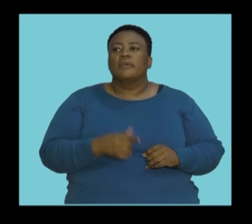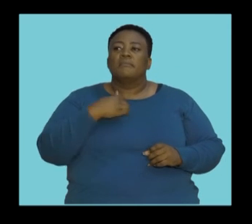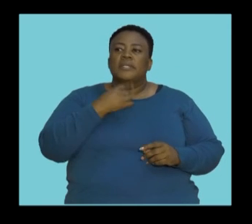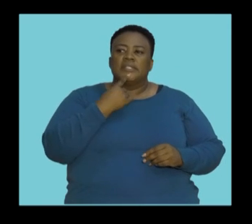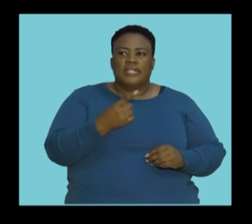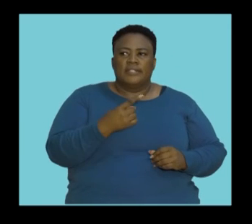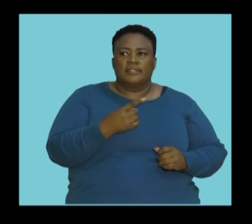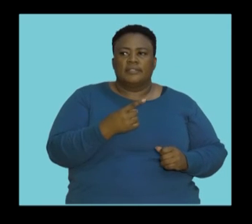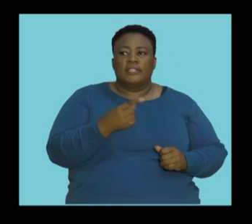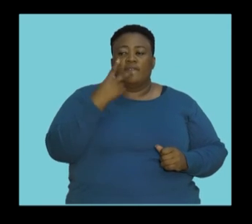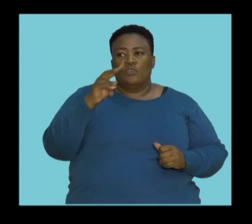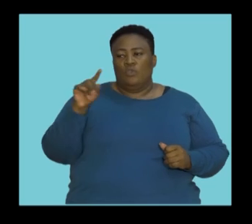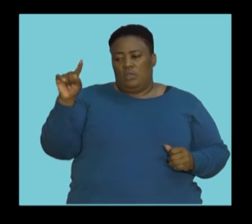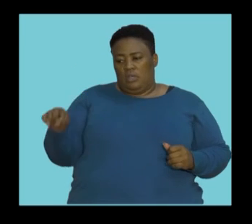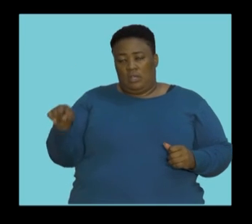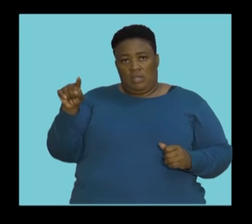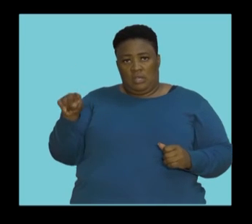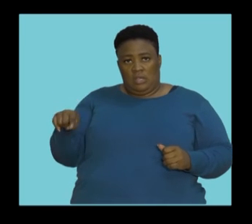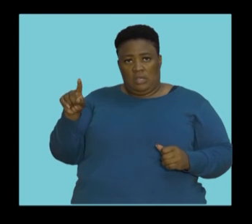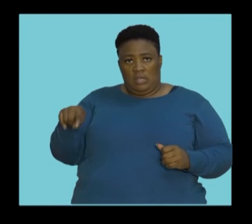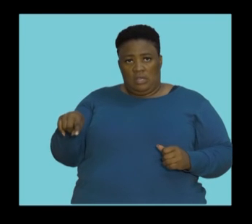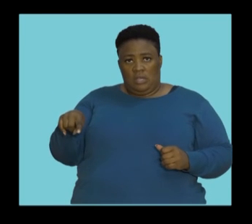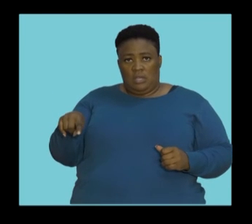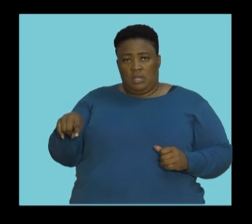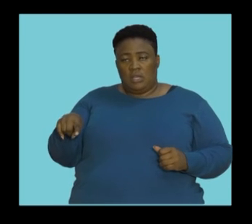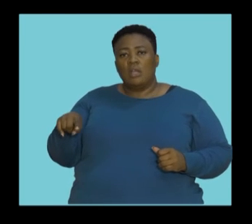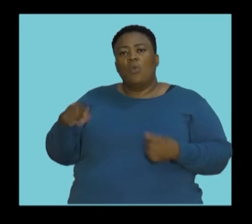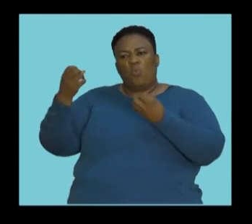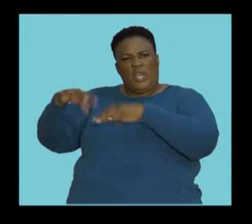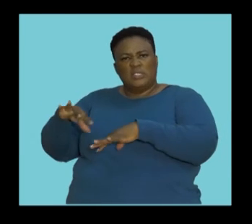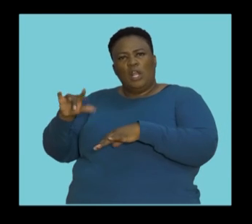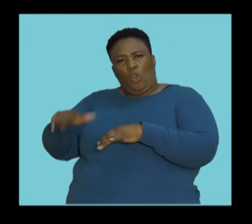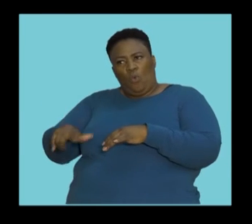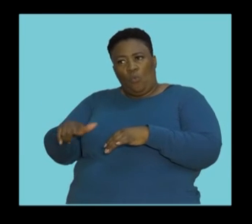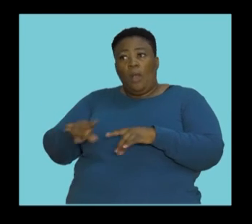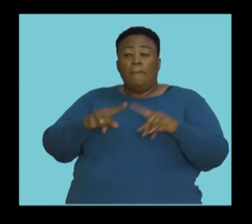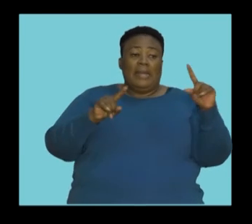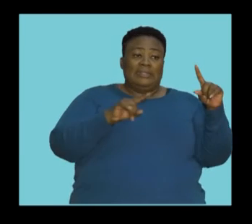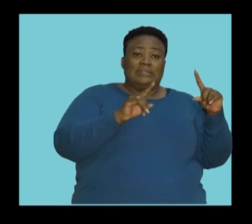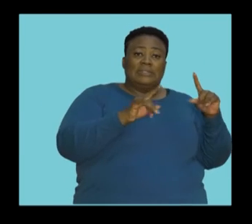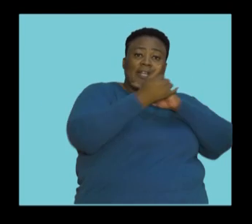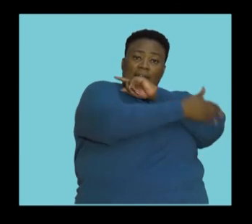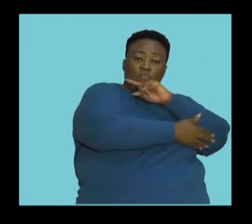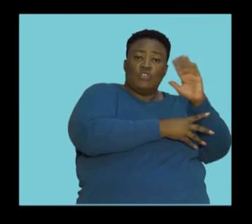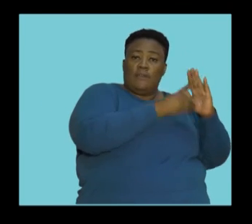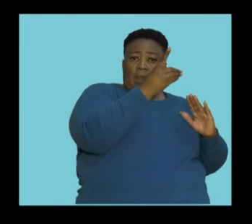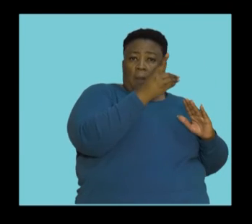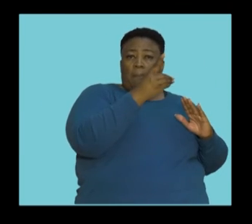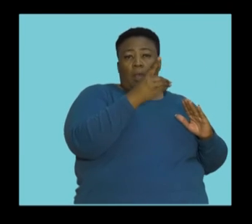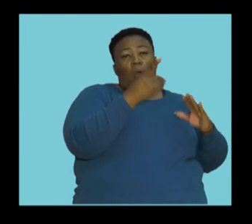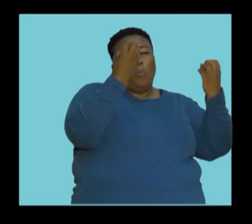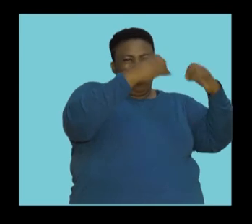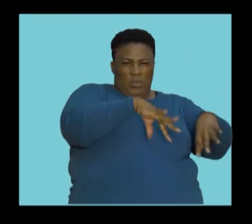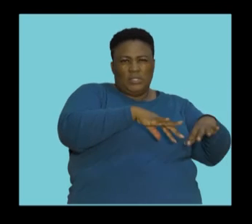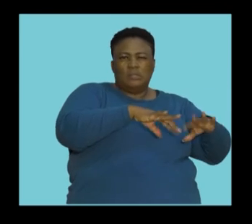that out to you, and I said to you that if you look at these, the wastage is significantly lower. However, if you look at these developed